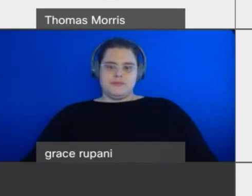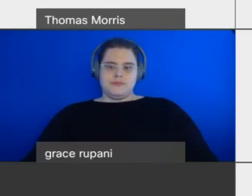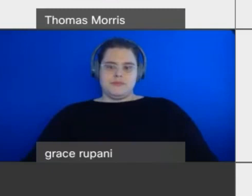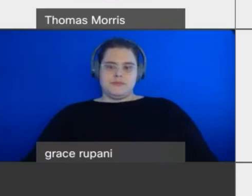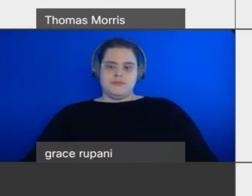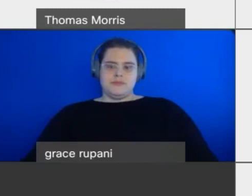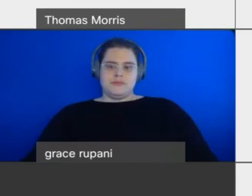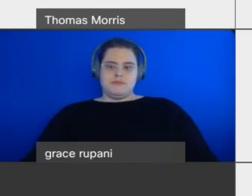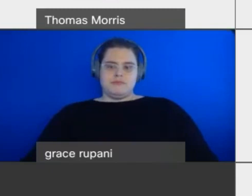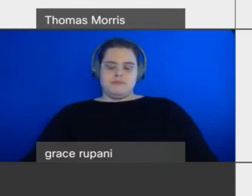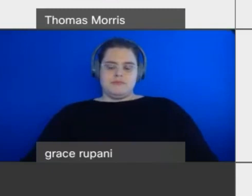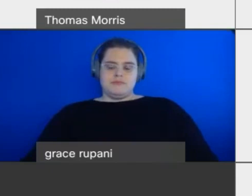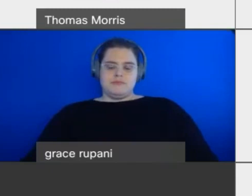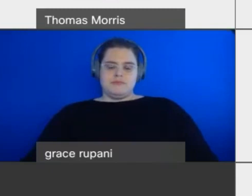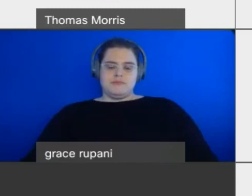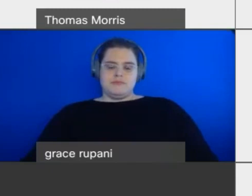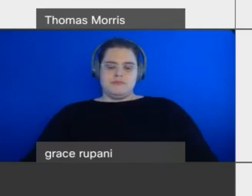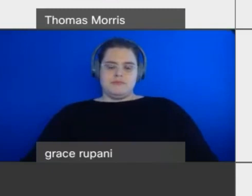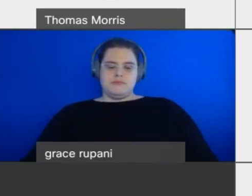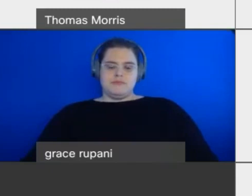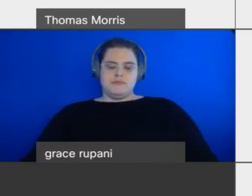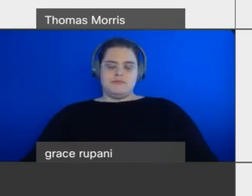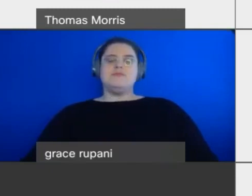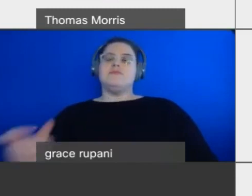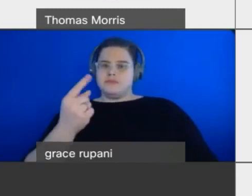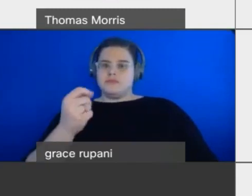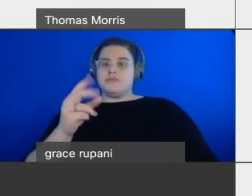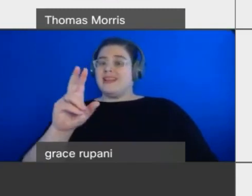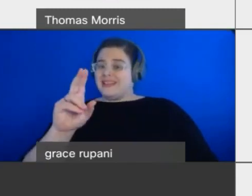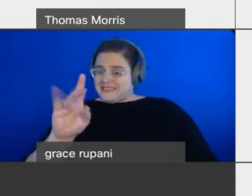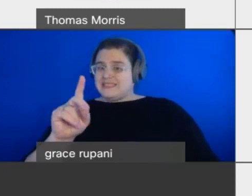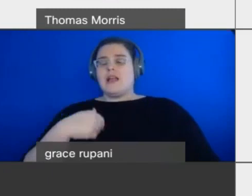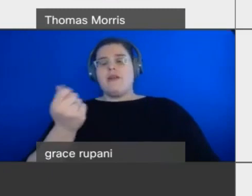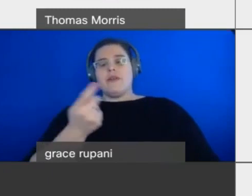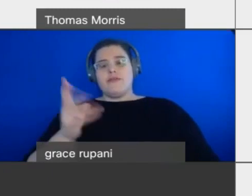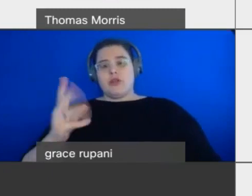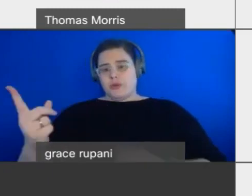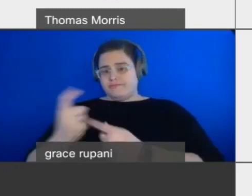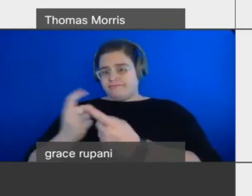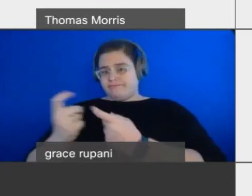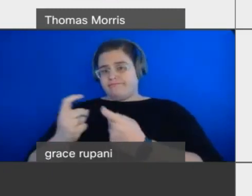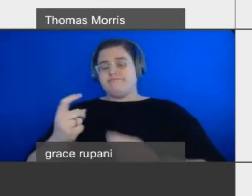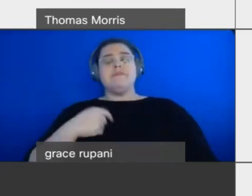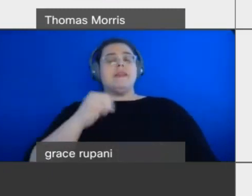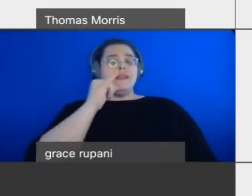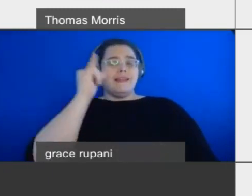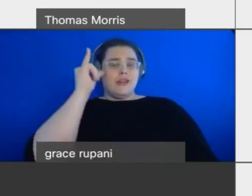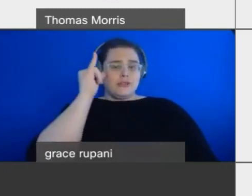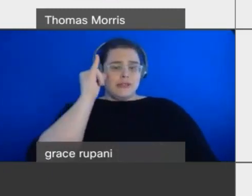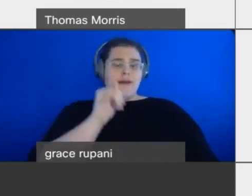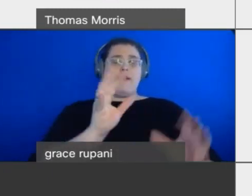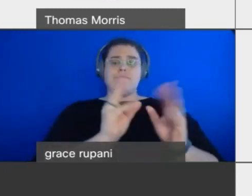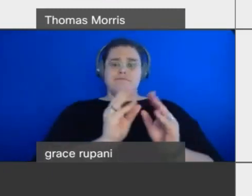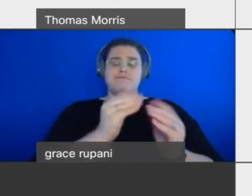We did have, I'll preempt questions here perhaps. We had some very good news yesterday